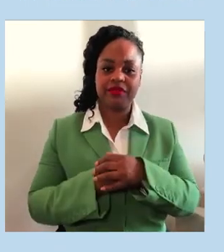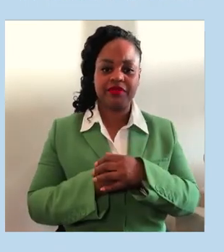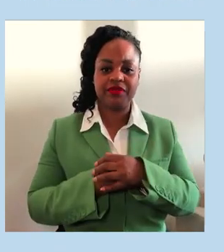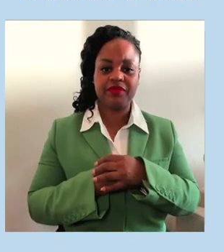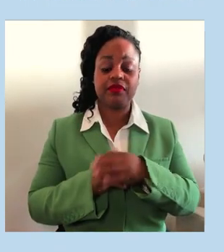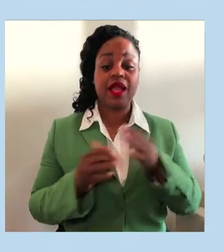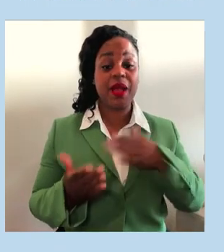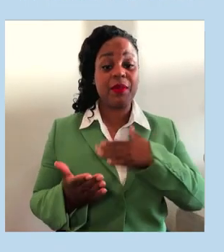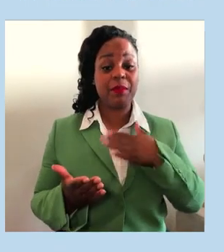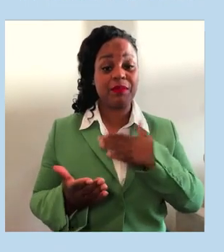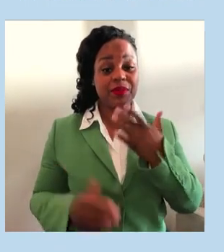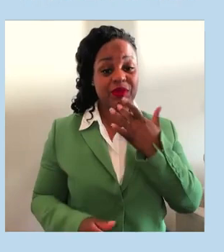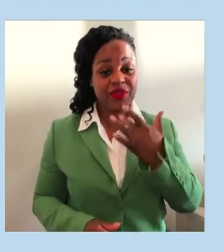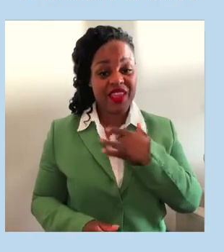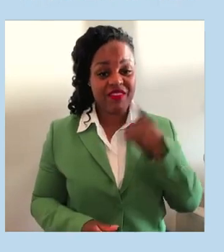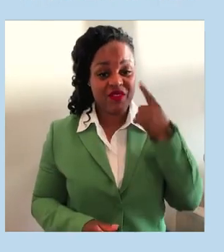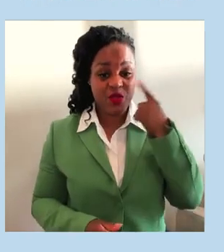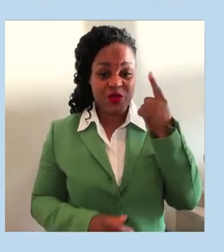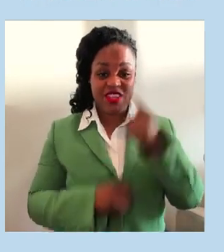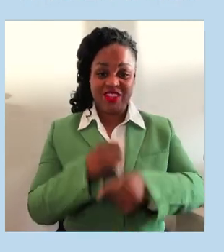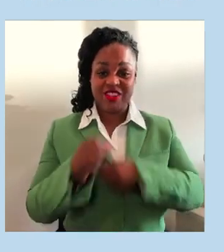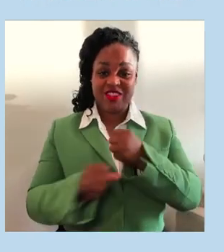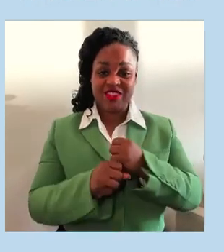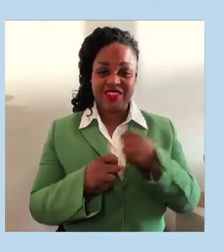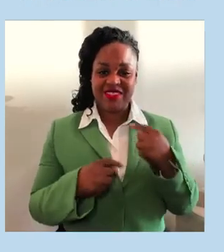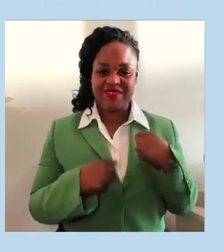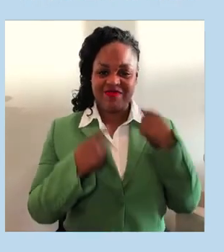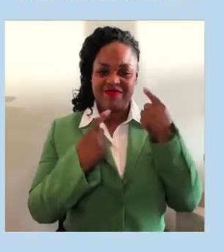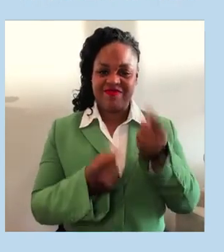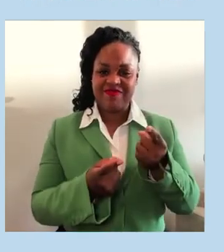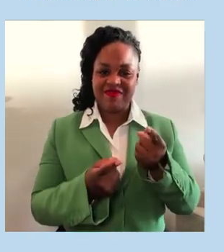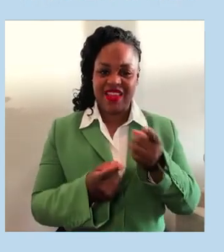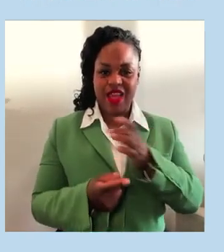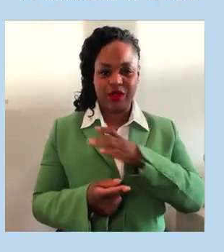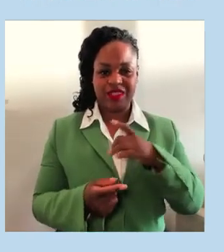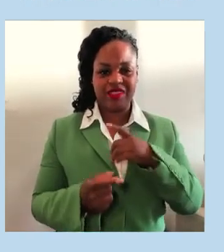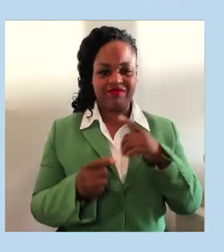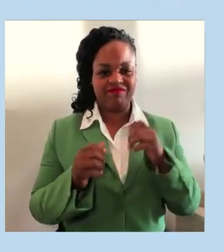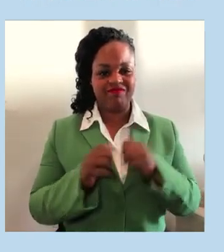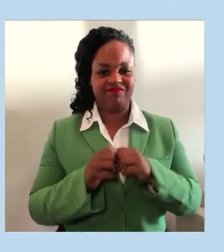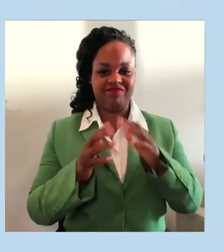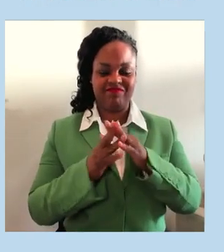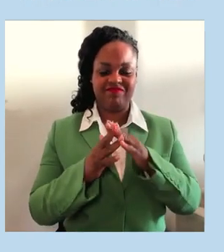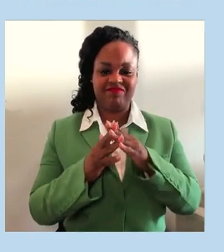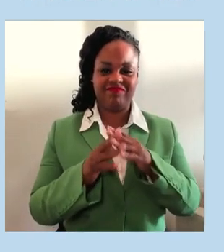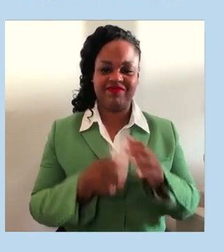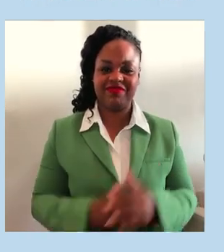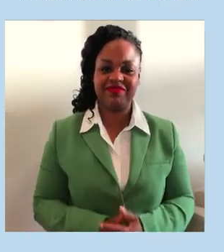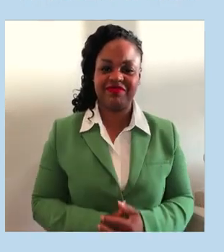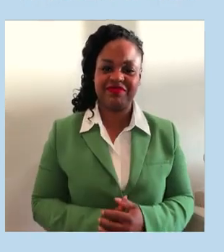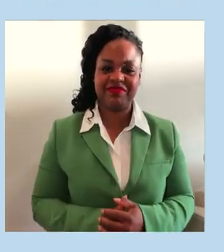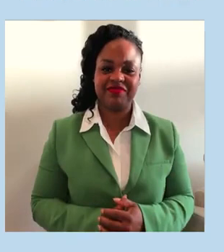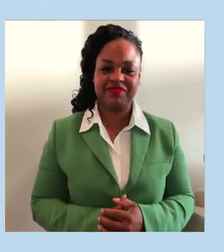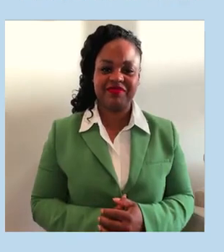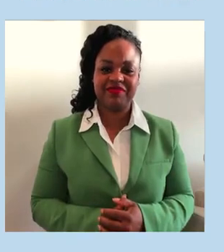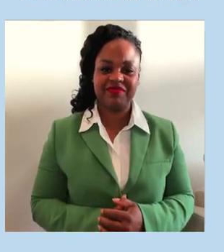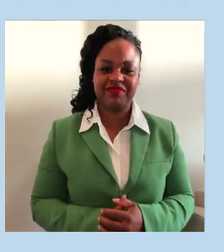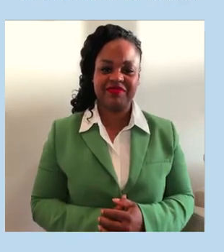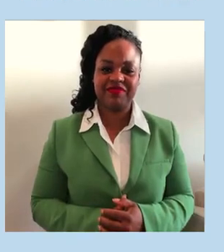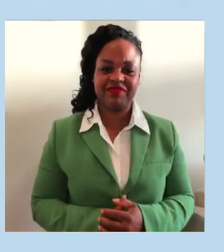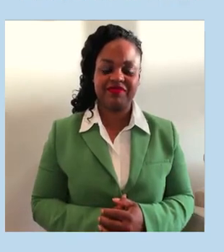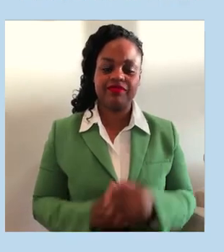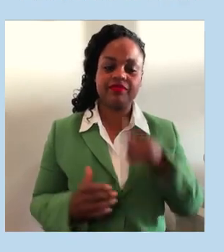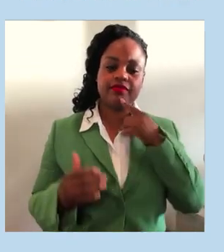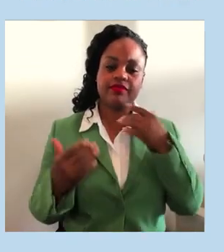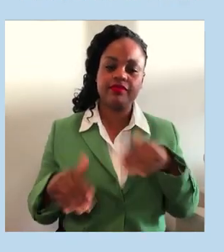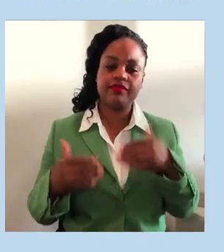think, since this council came into existence. And really excited to hear the